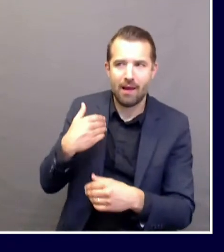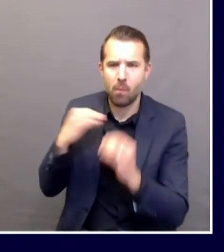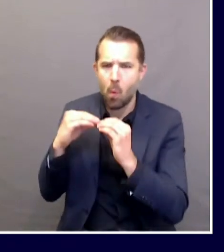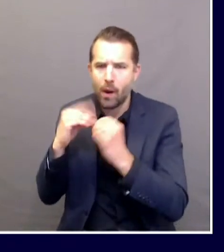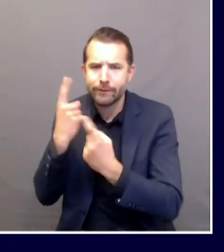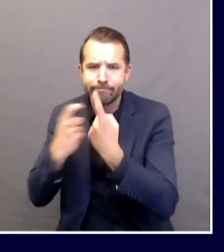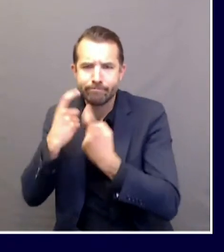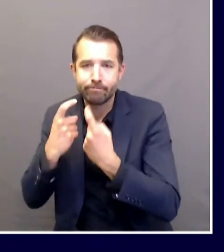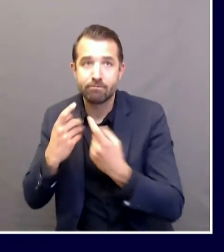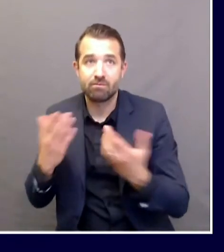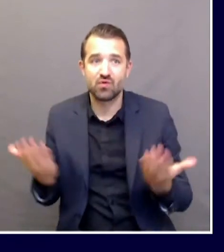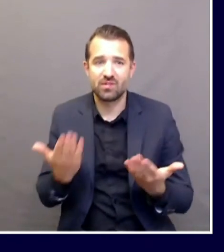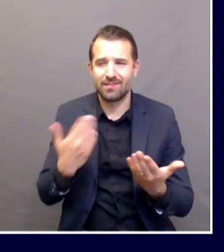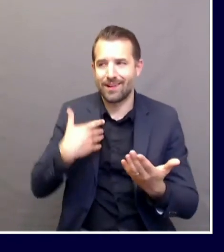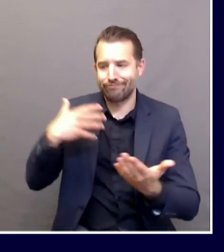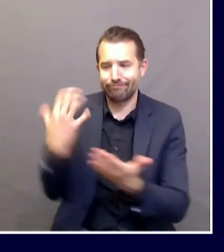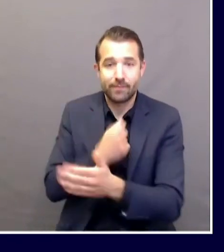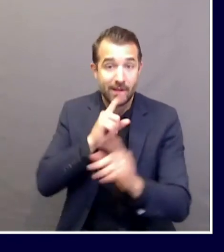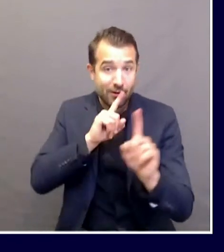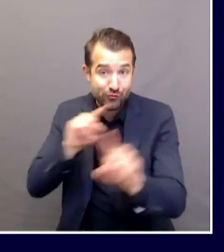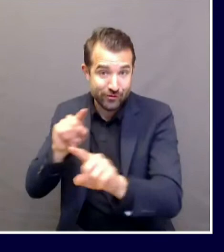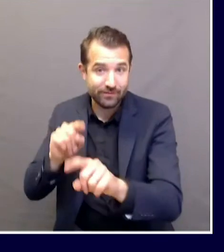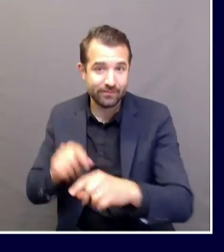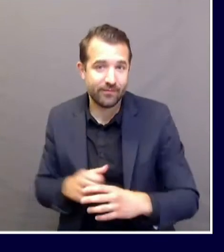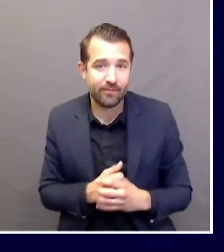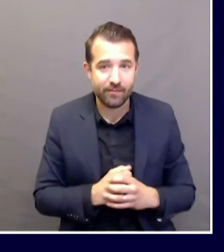Let me turn it over to Megan at WMTW next.